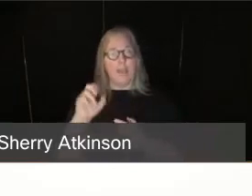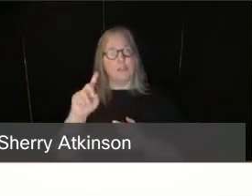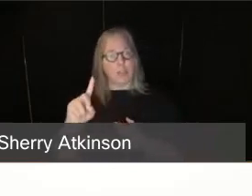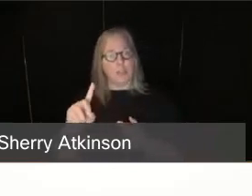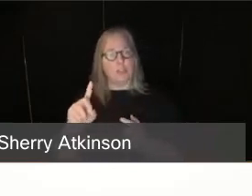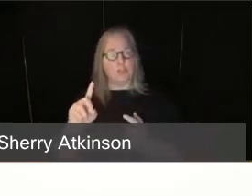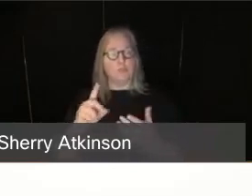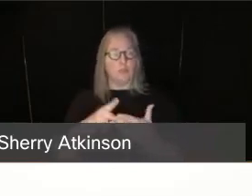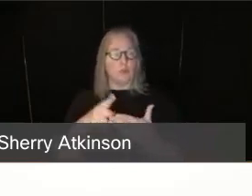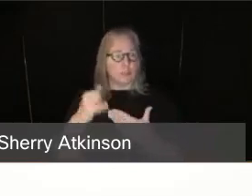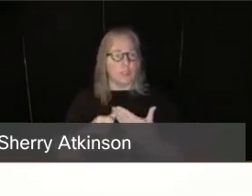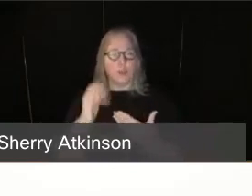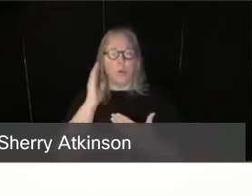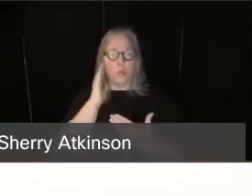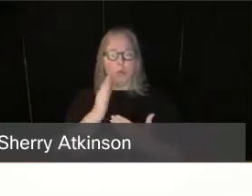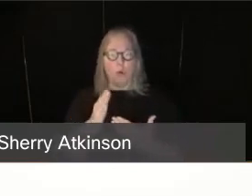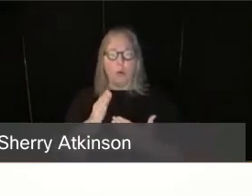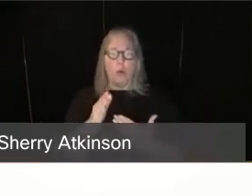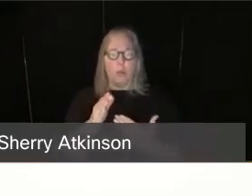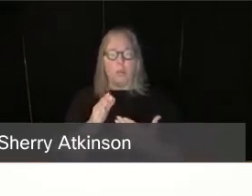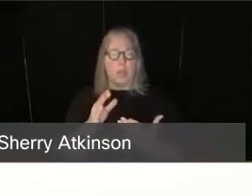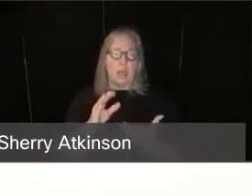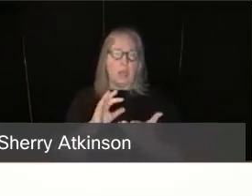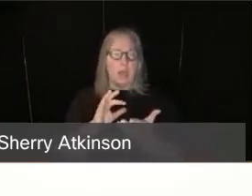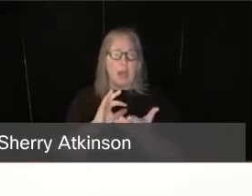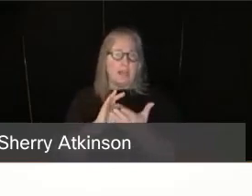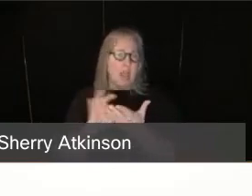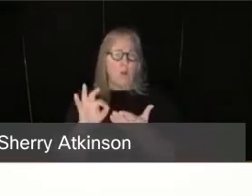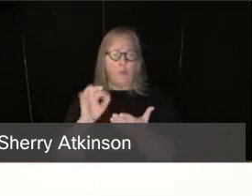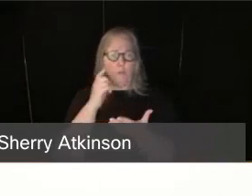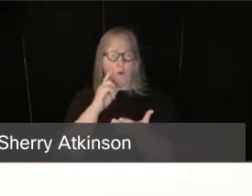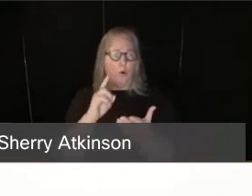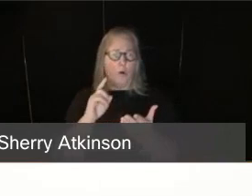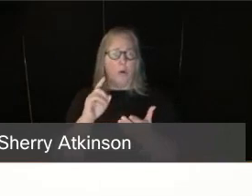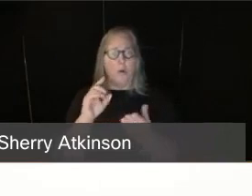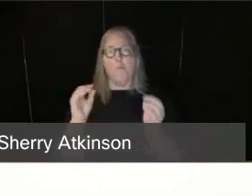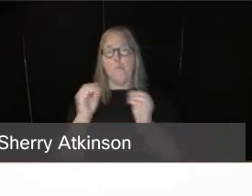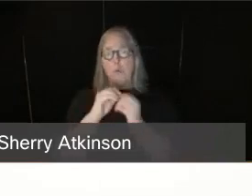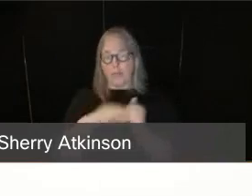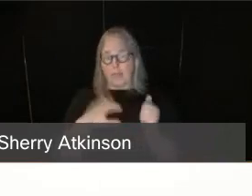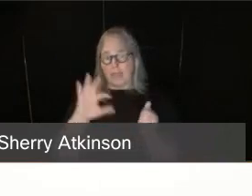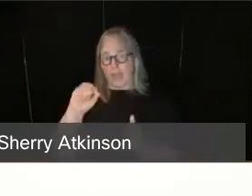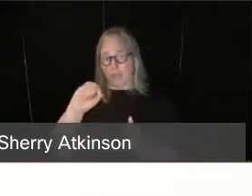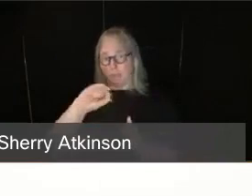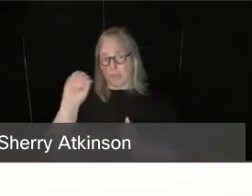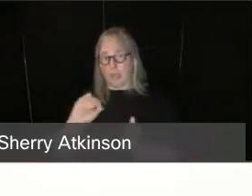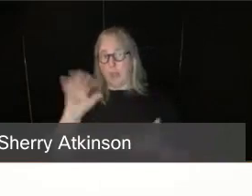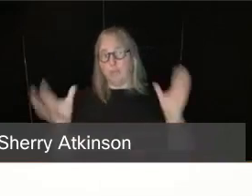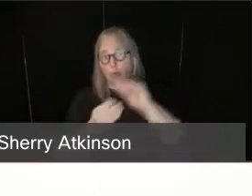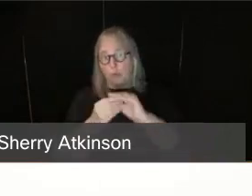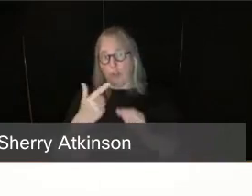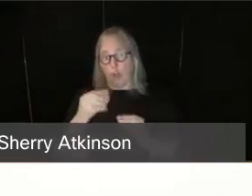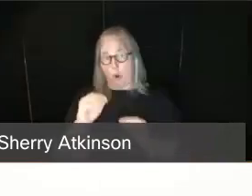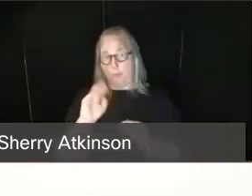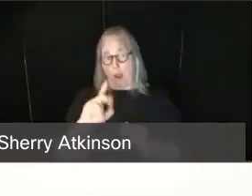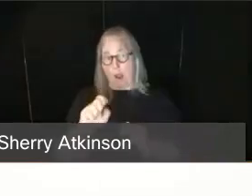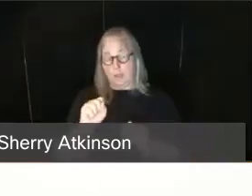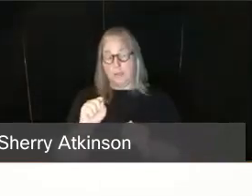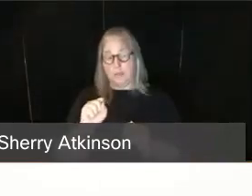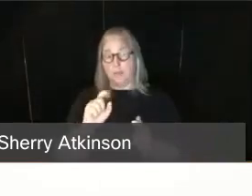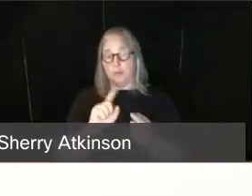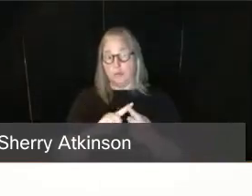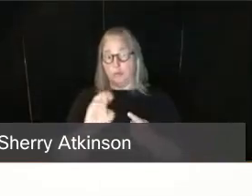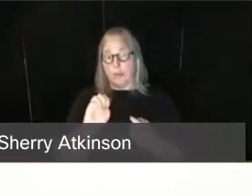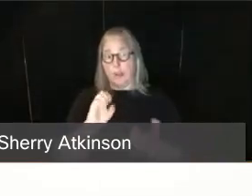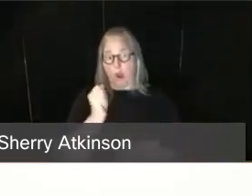for more than 90% of the total GO bonds to be authorized in FY22.